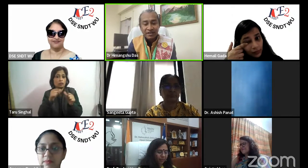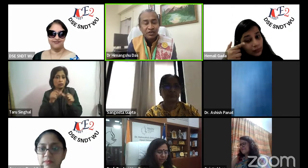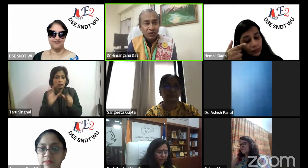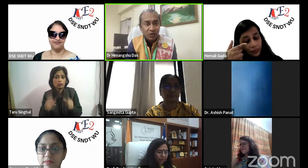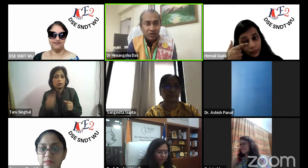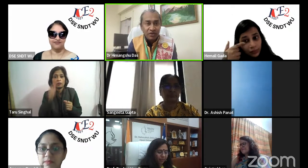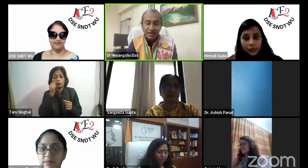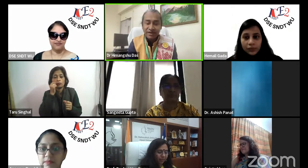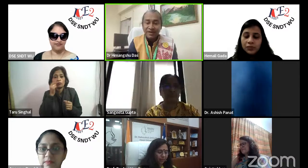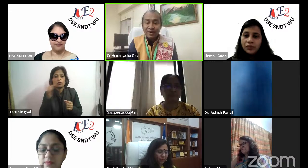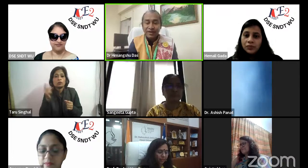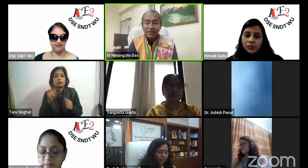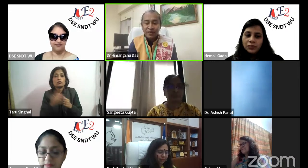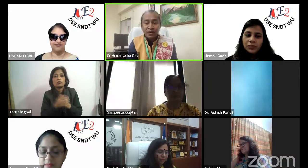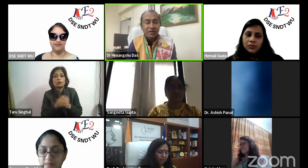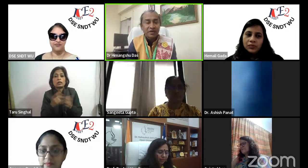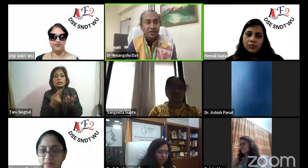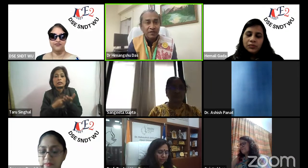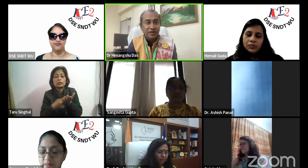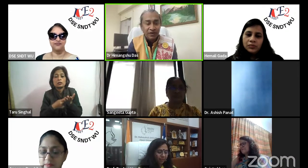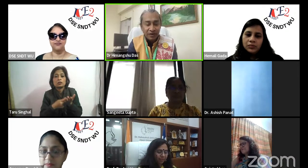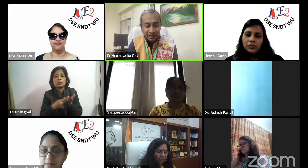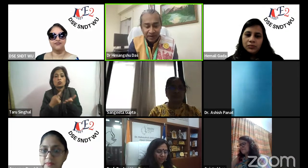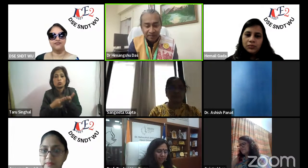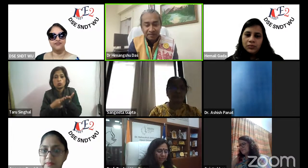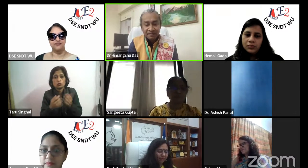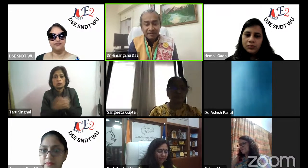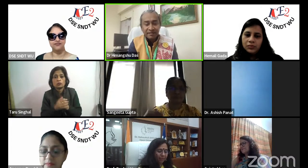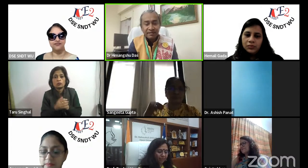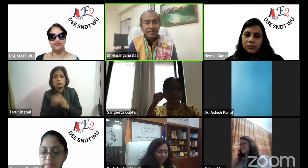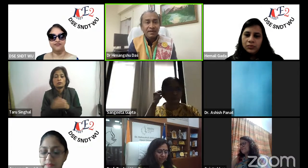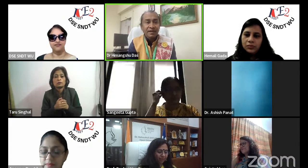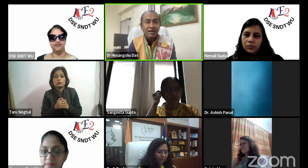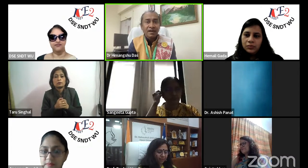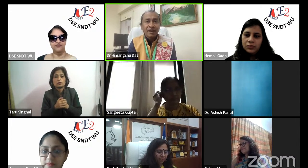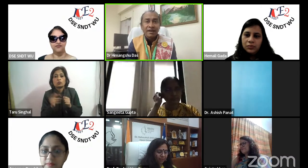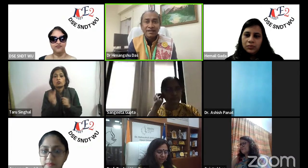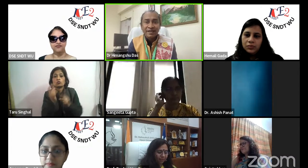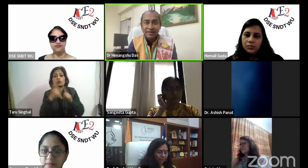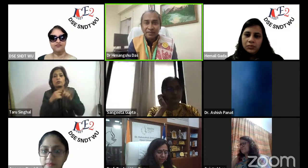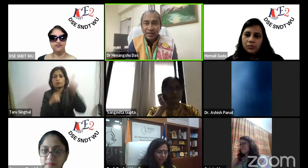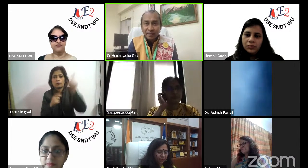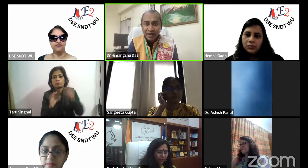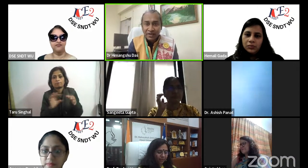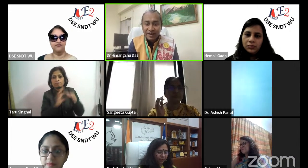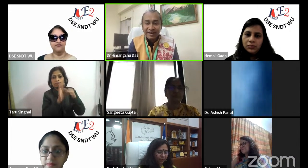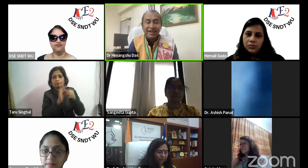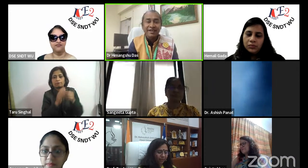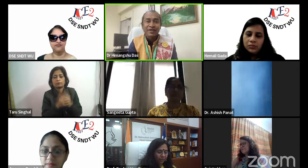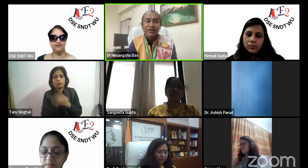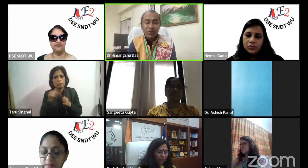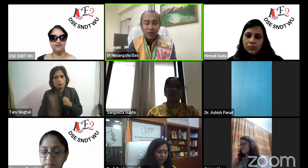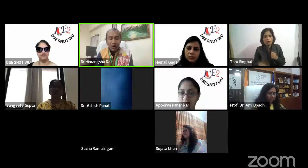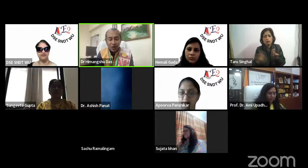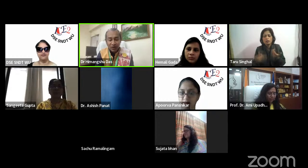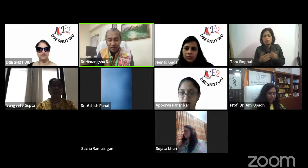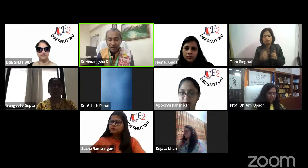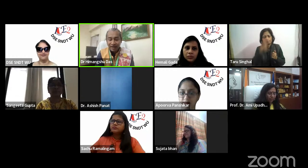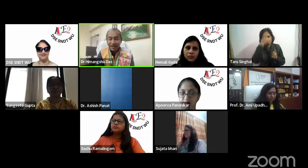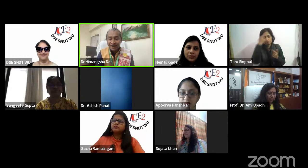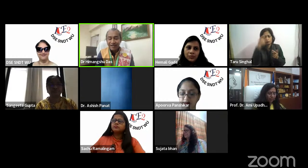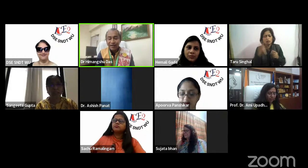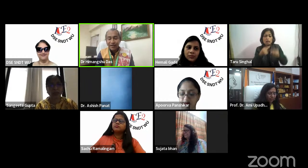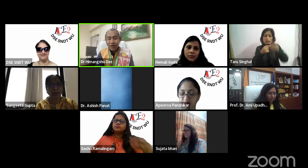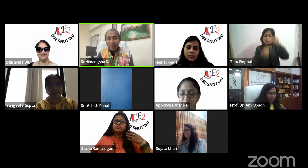Professor Research Rose from University of Northampton. It's a big pleasure, and the list is so